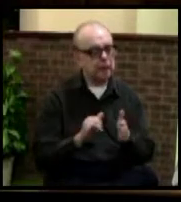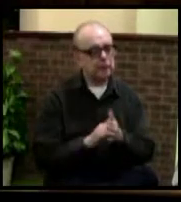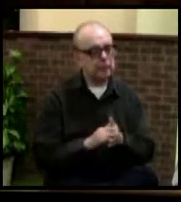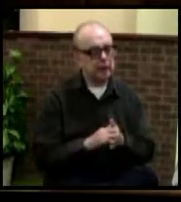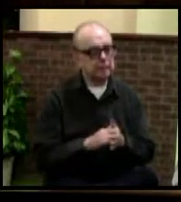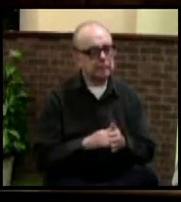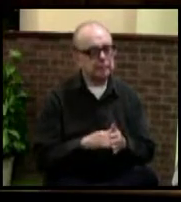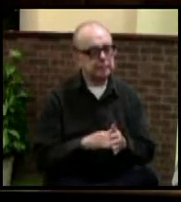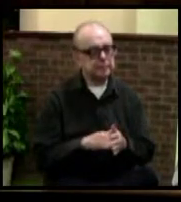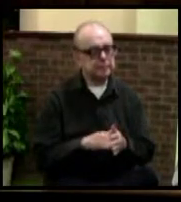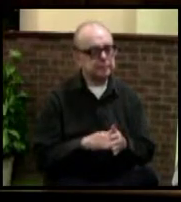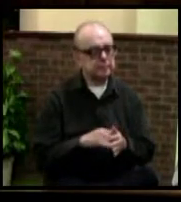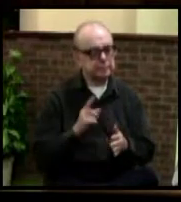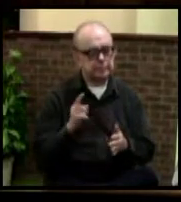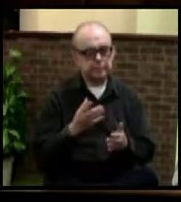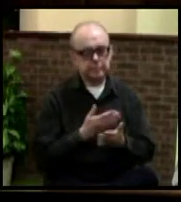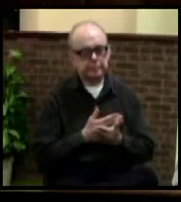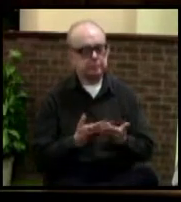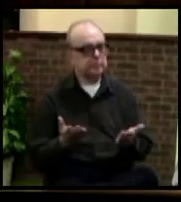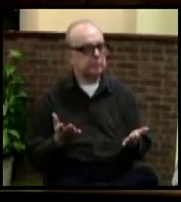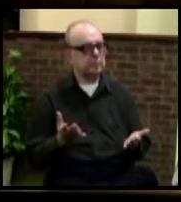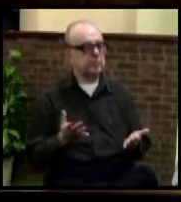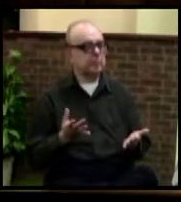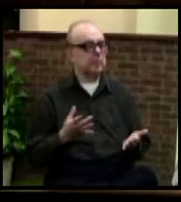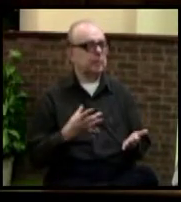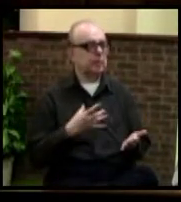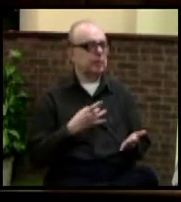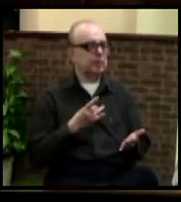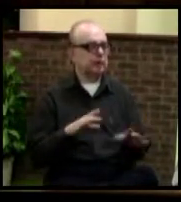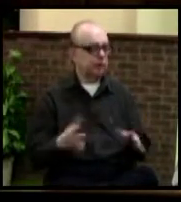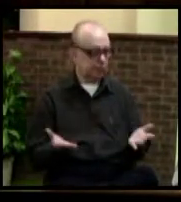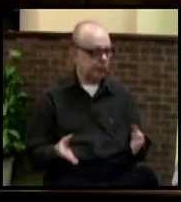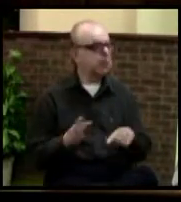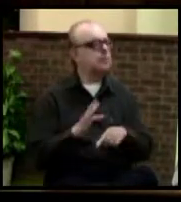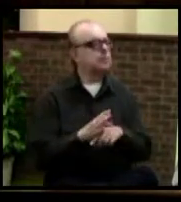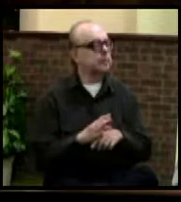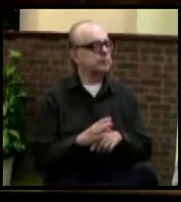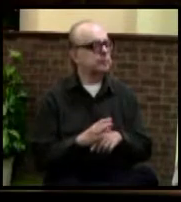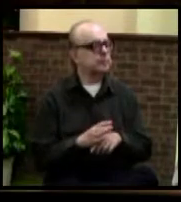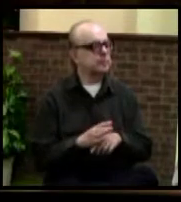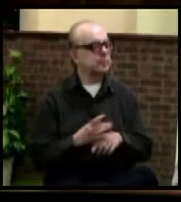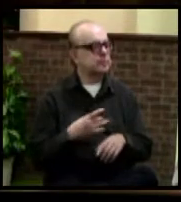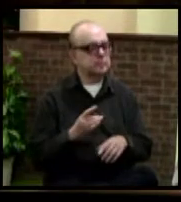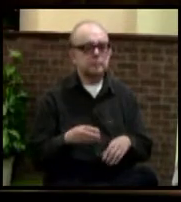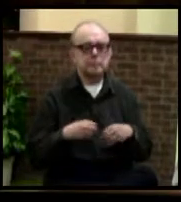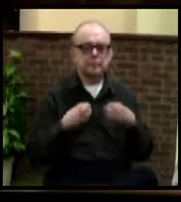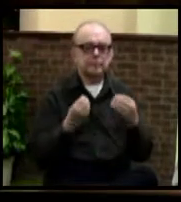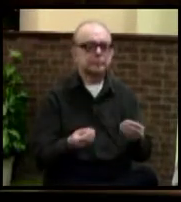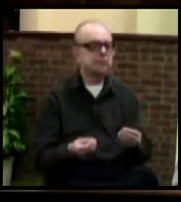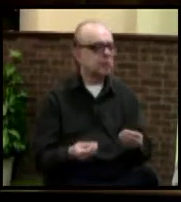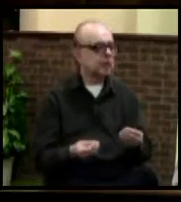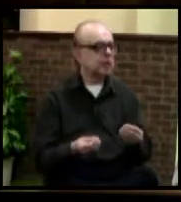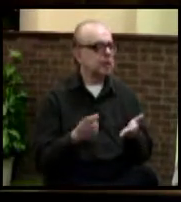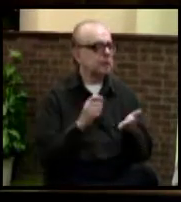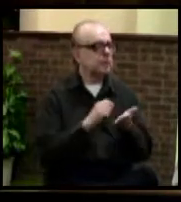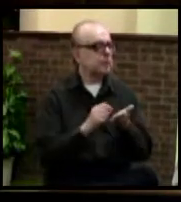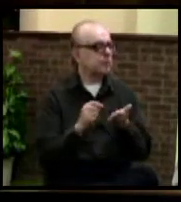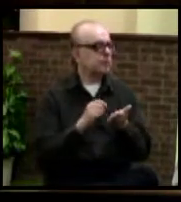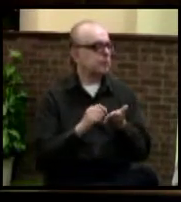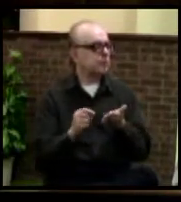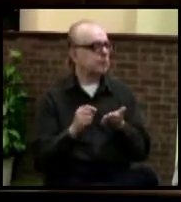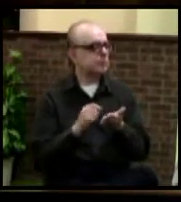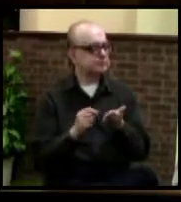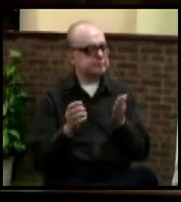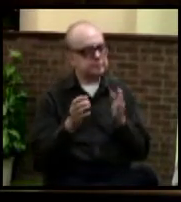tell you how to do this. And that's one of the things that we like to try to do here in this church. Is we like to give you the